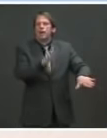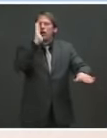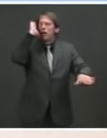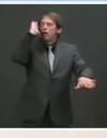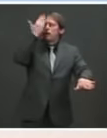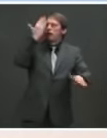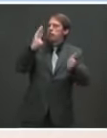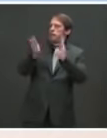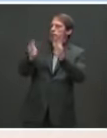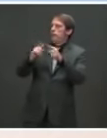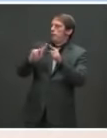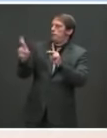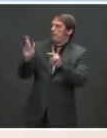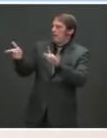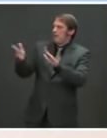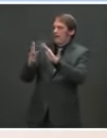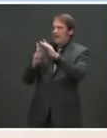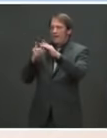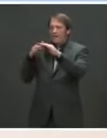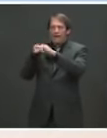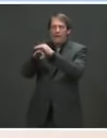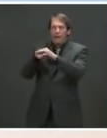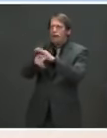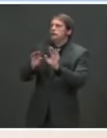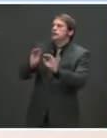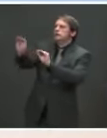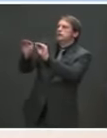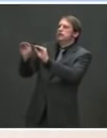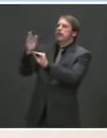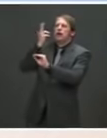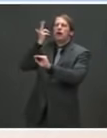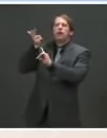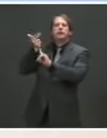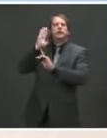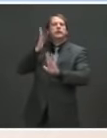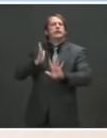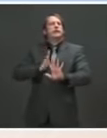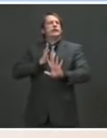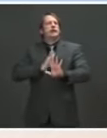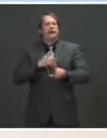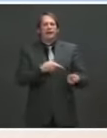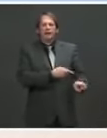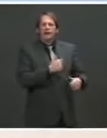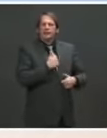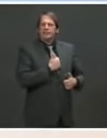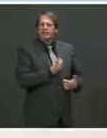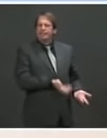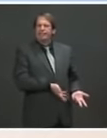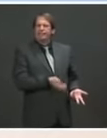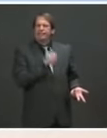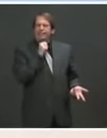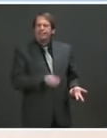that at the time when we became aware of the conditions National Guard troops were